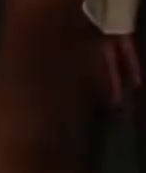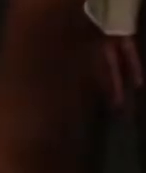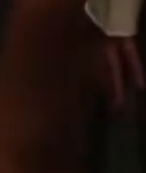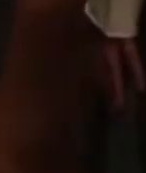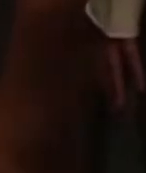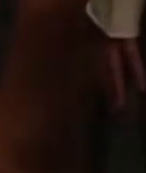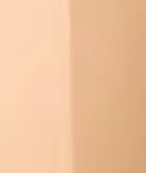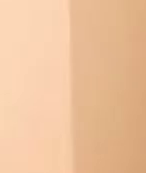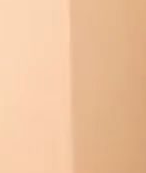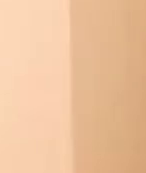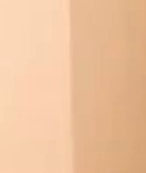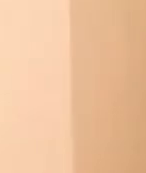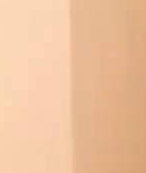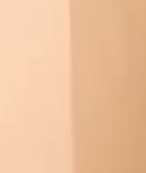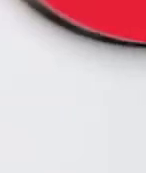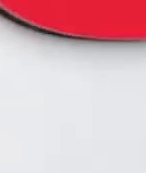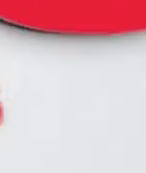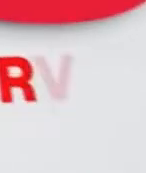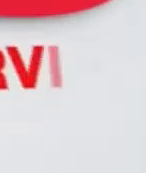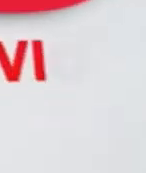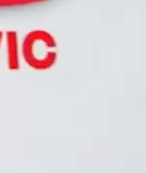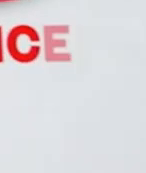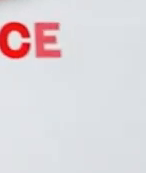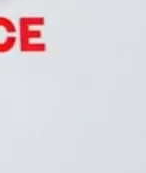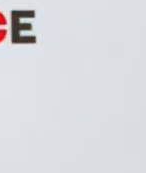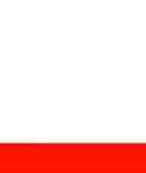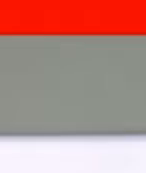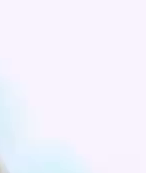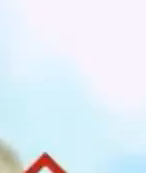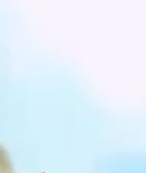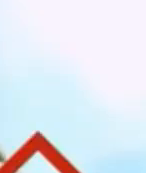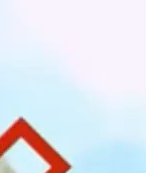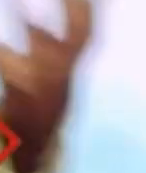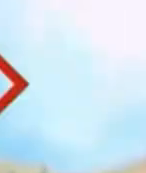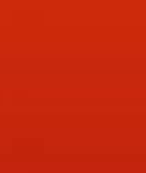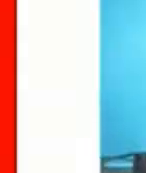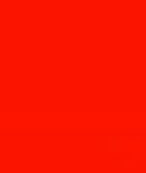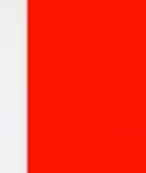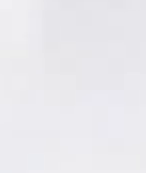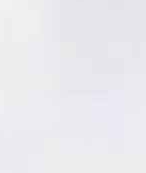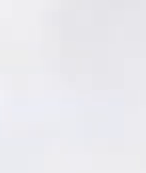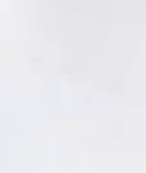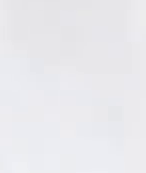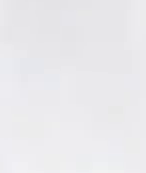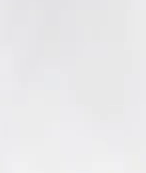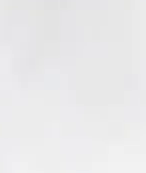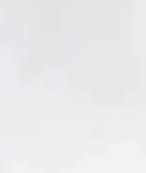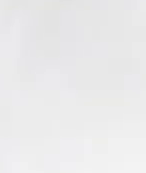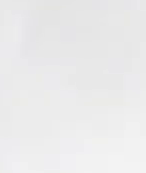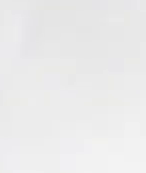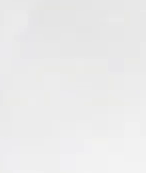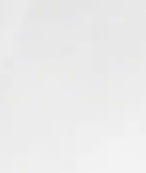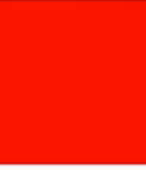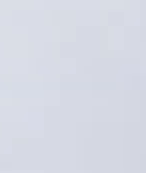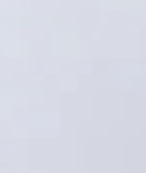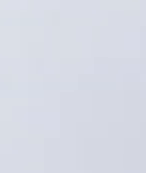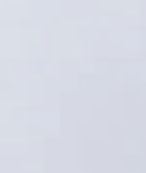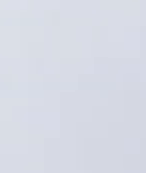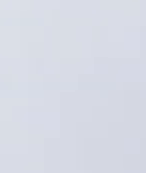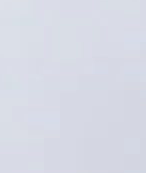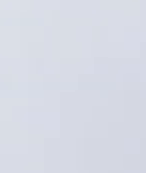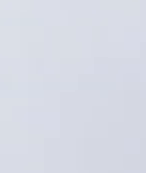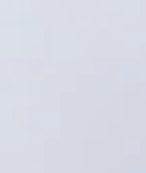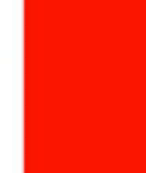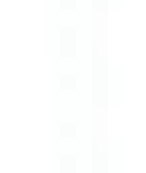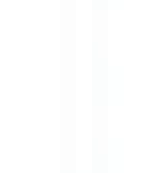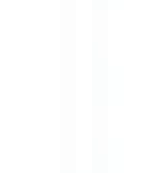news, movies, drama, Christian ministry programs, and so much more. Hope TV is another quality service from